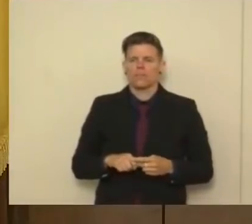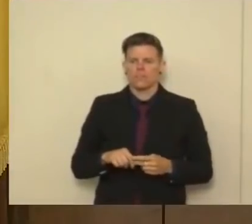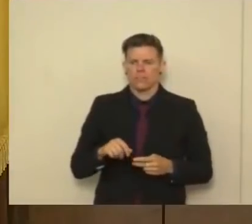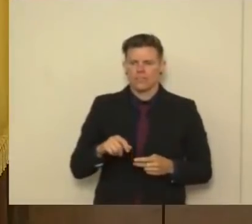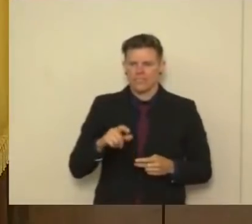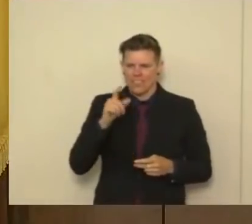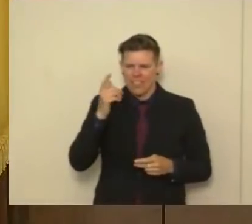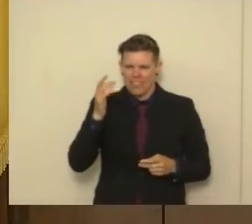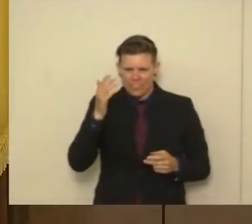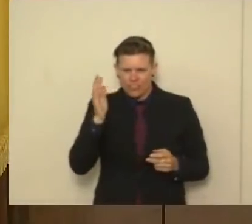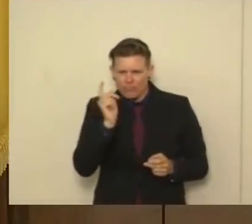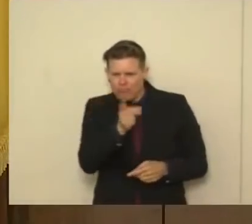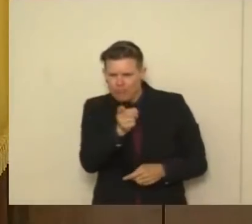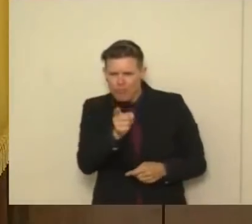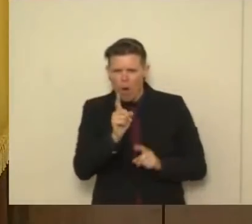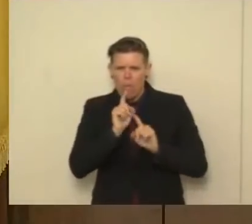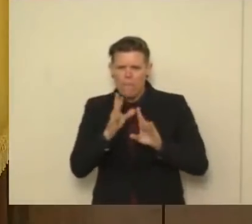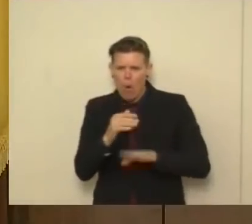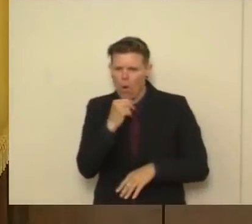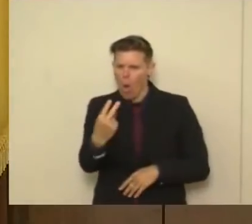thing.